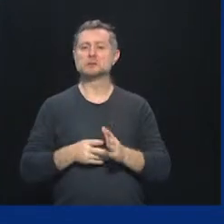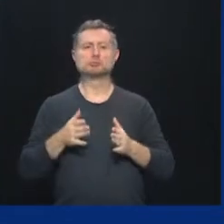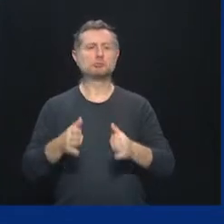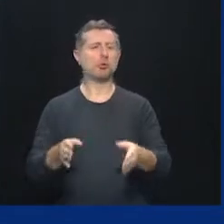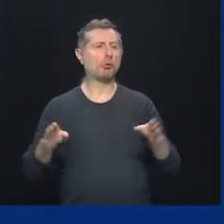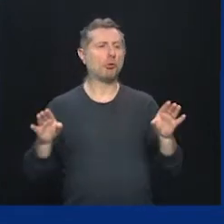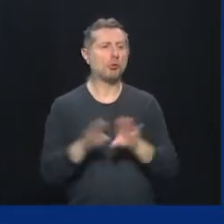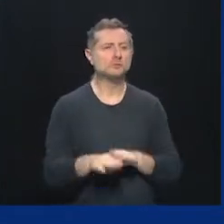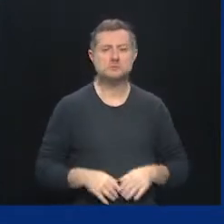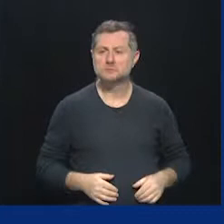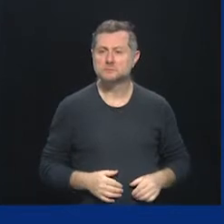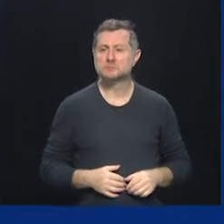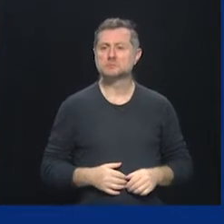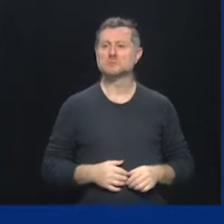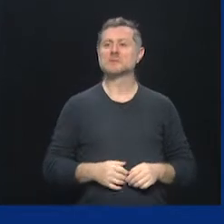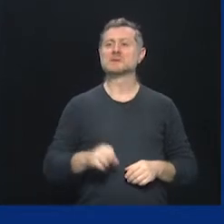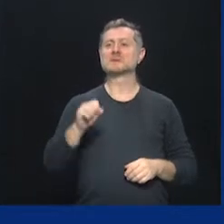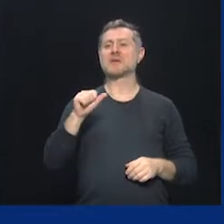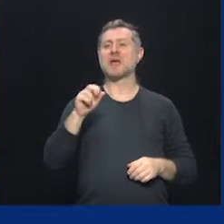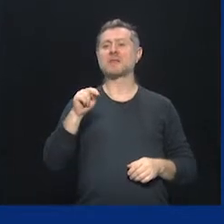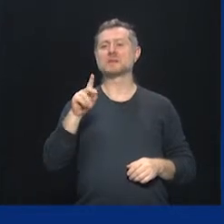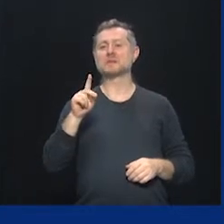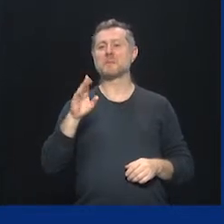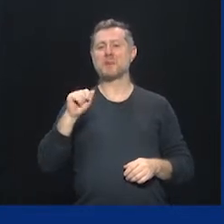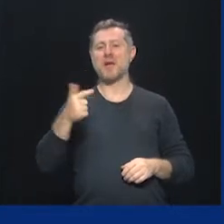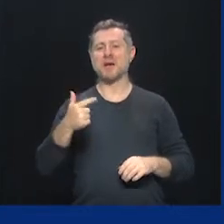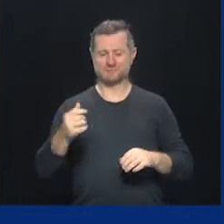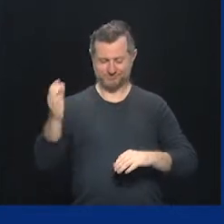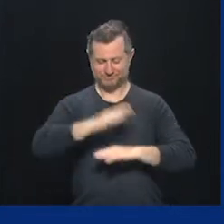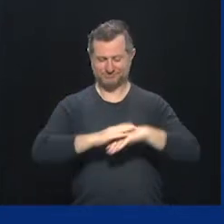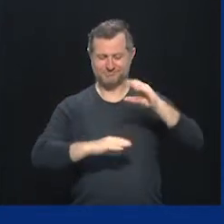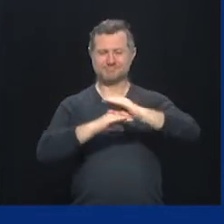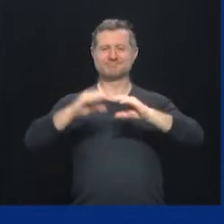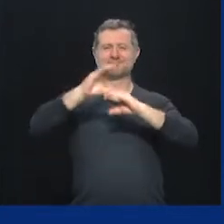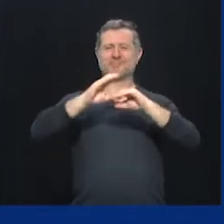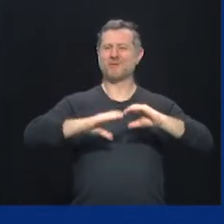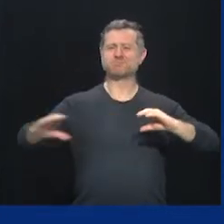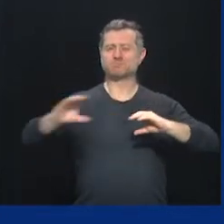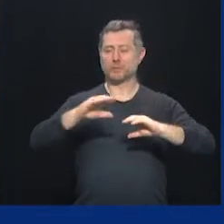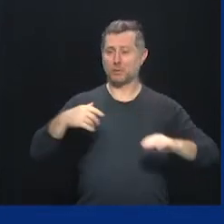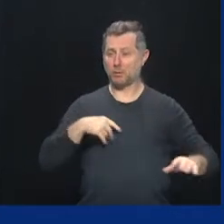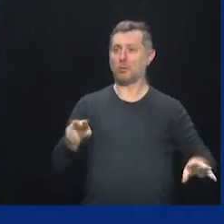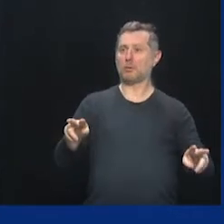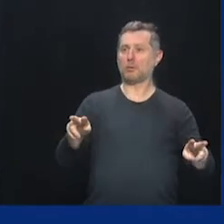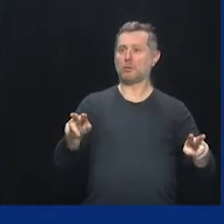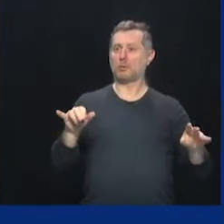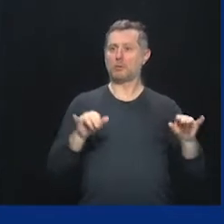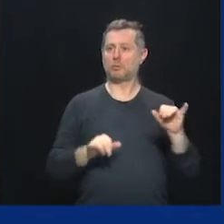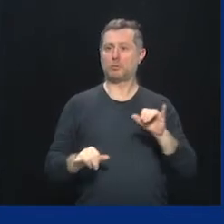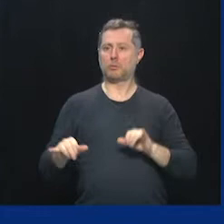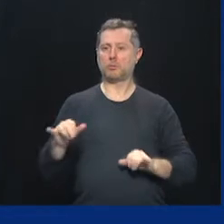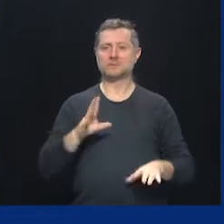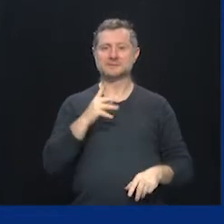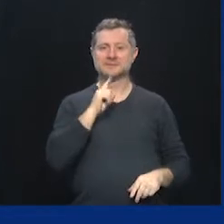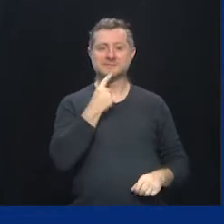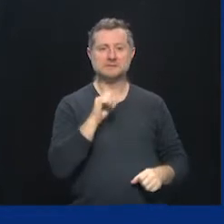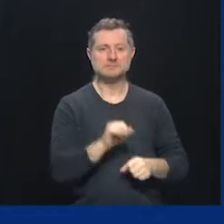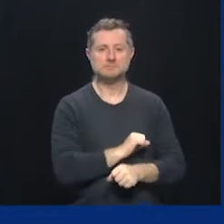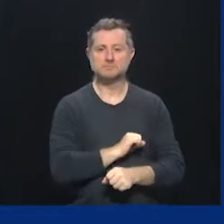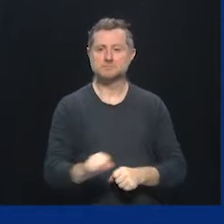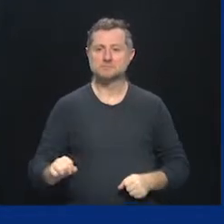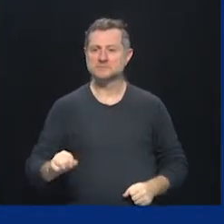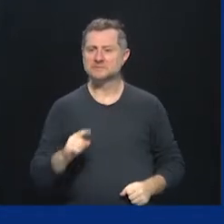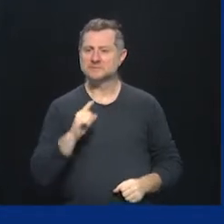the sandbags in front of my building, we realized that this indeed was something that we had never, ever,